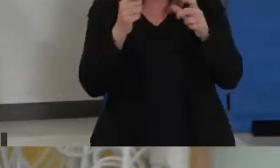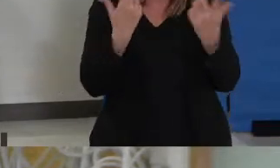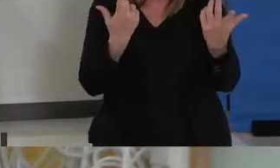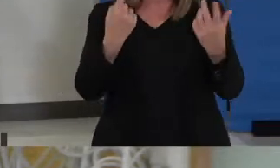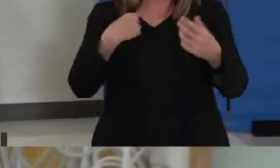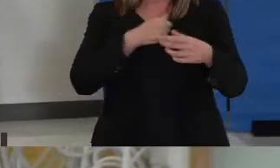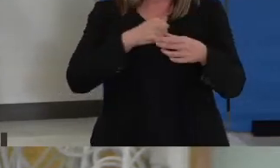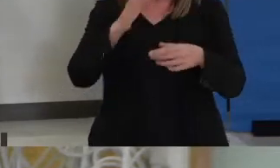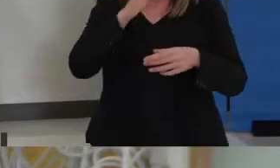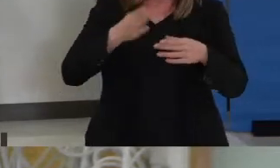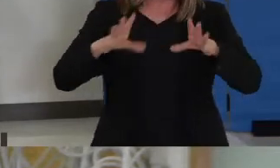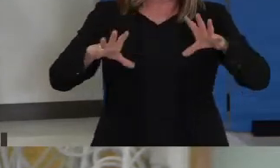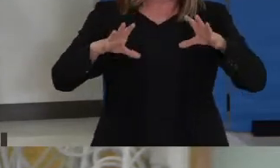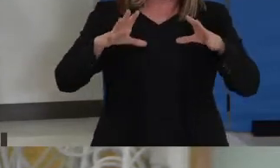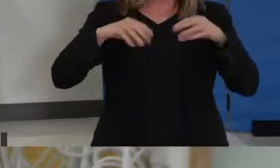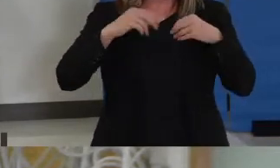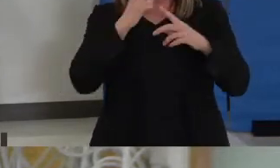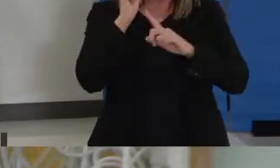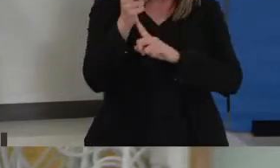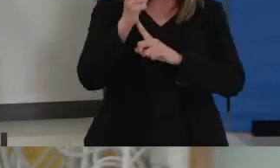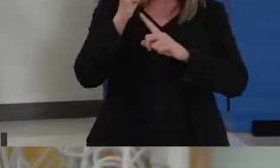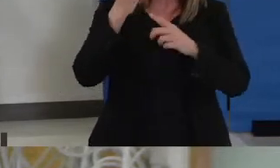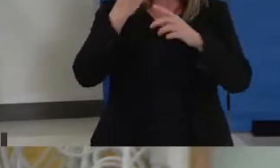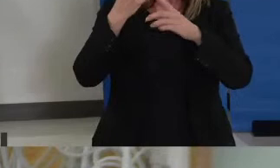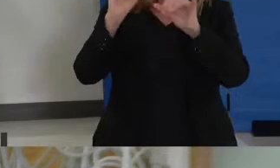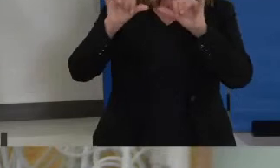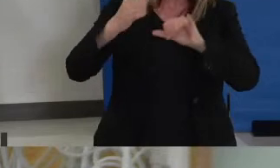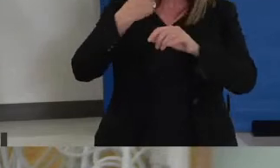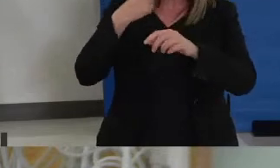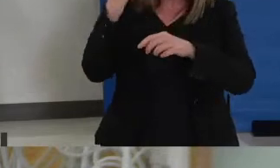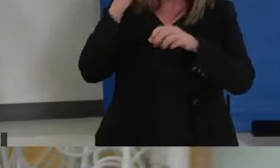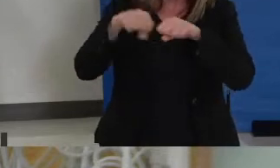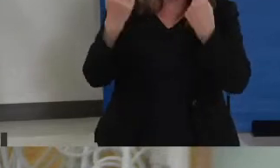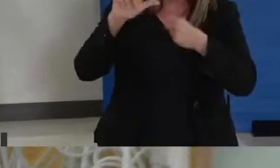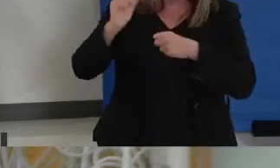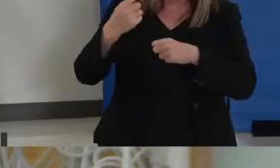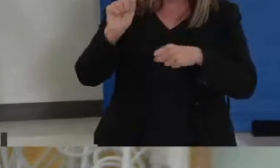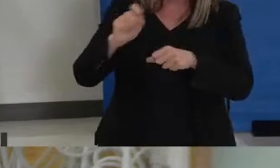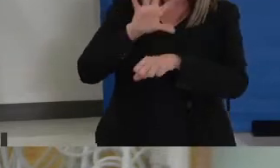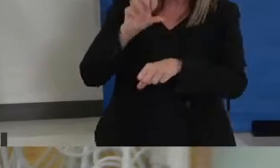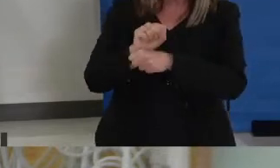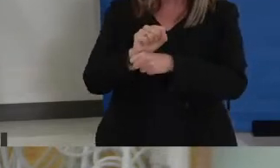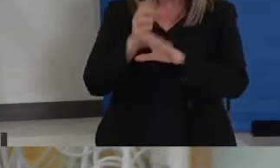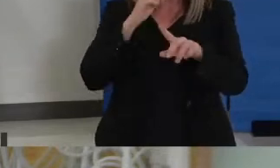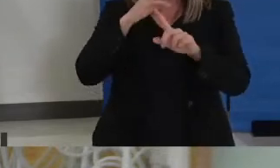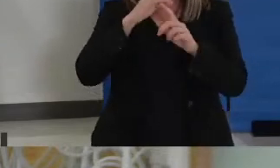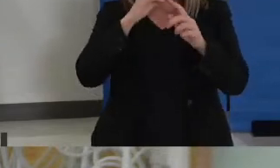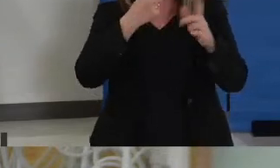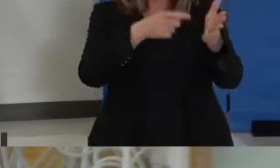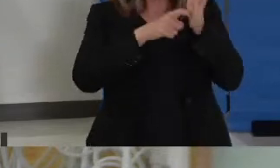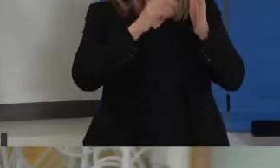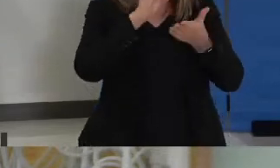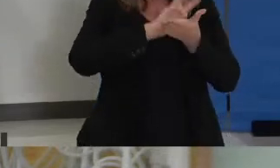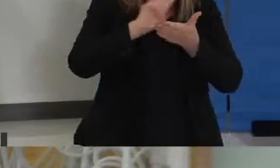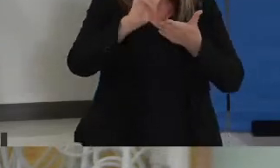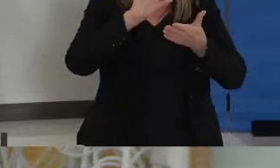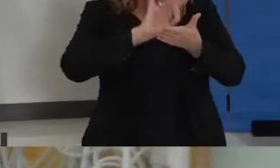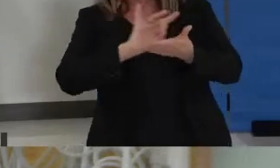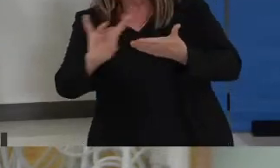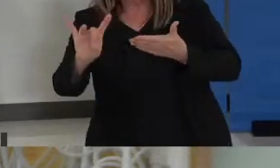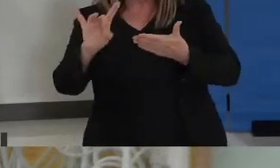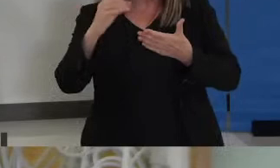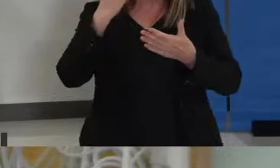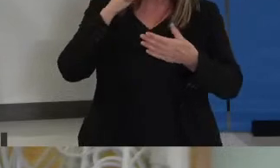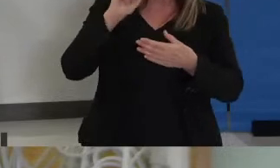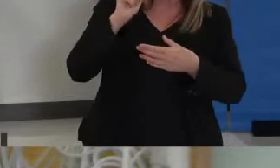never accept for a minute a system that said if you broke your leg and you need an appointment, that it would take 6 to 8 weeks for you to